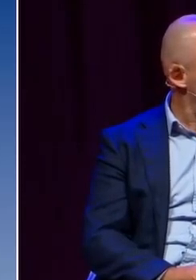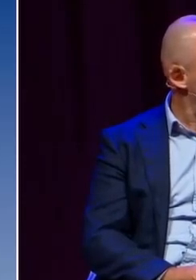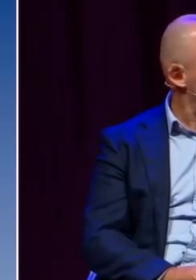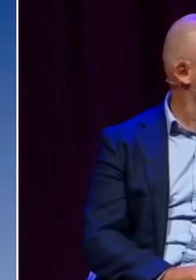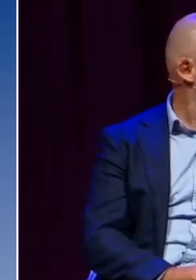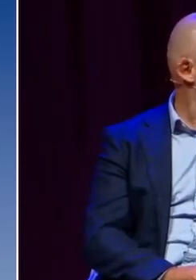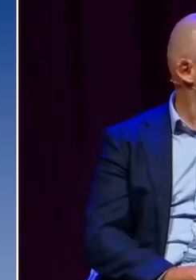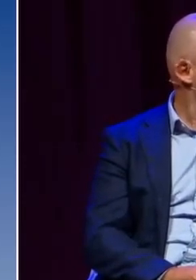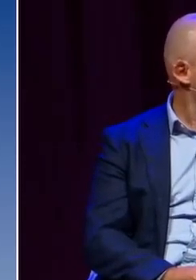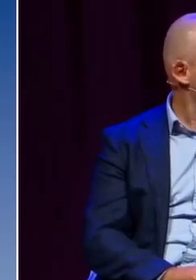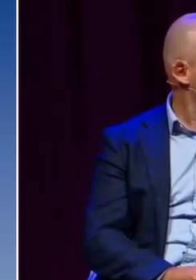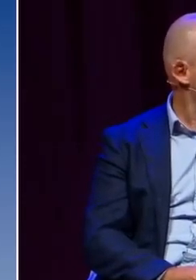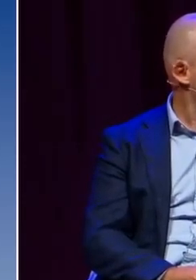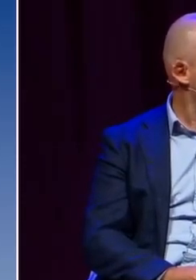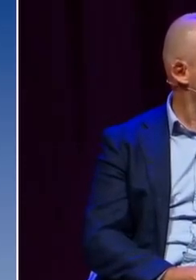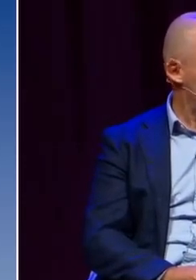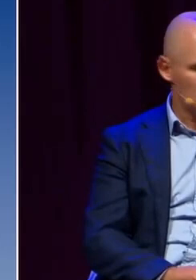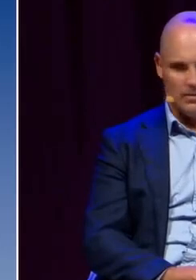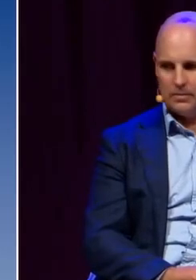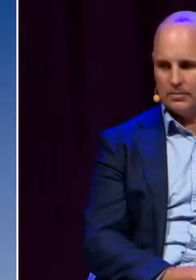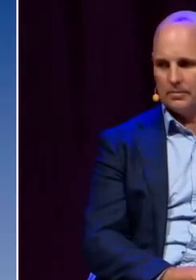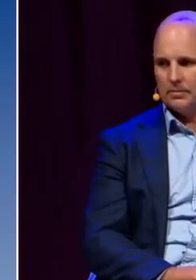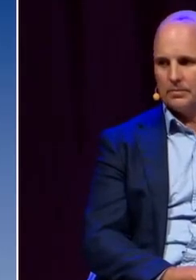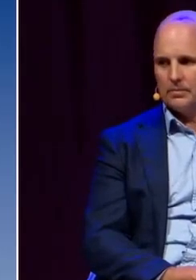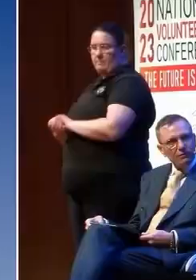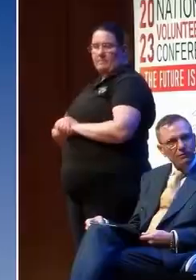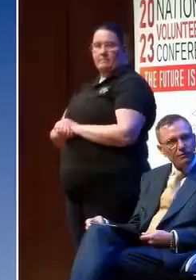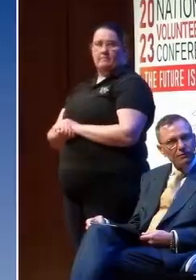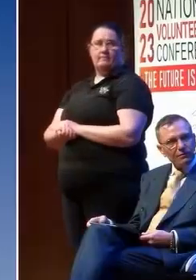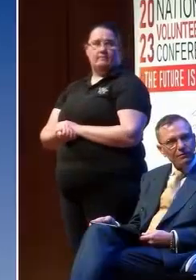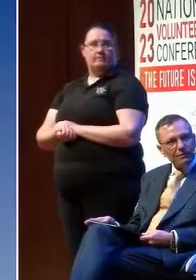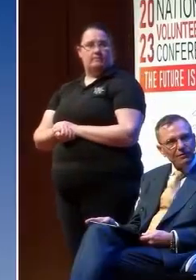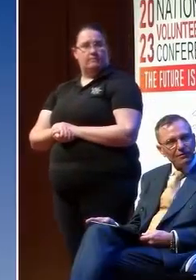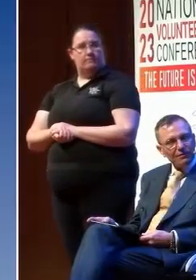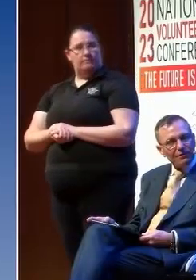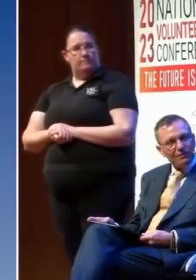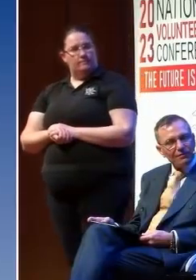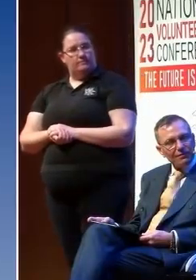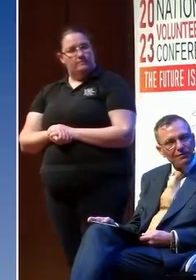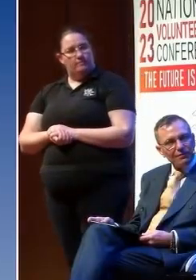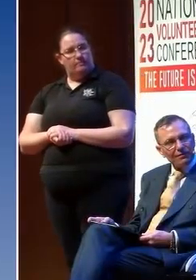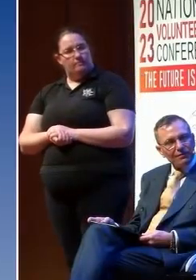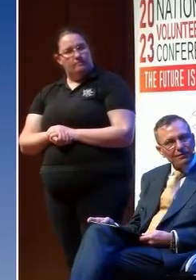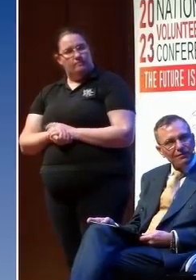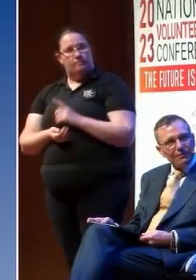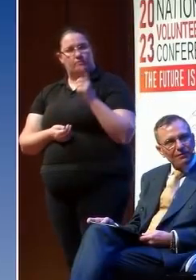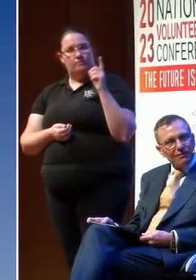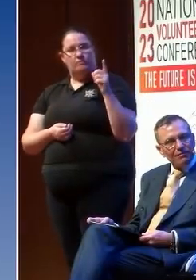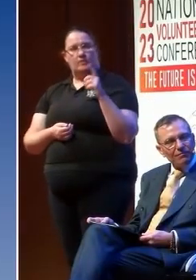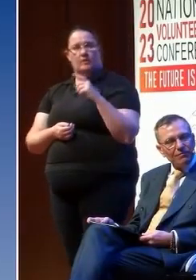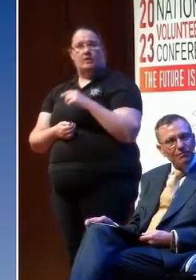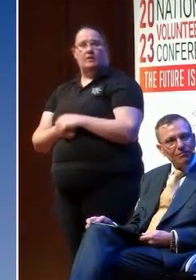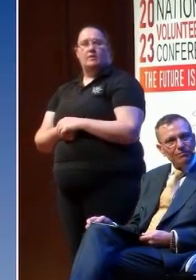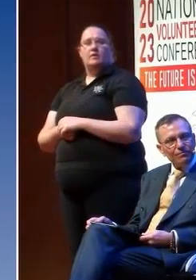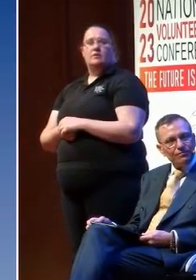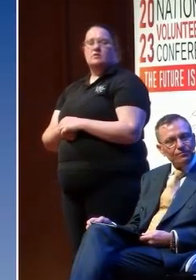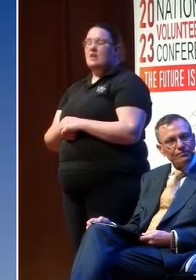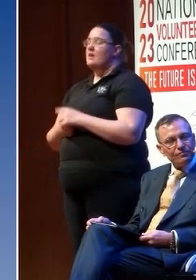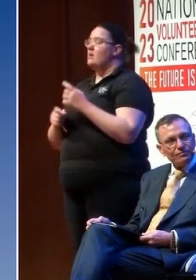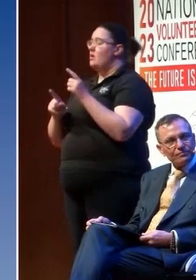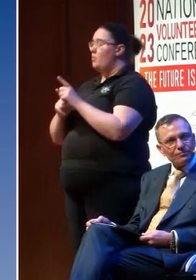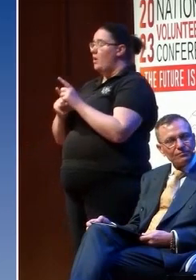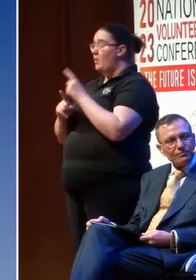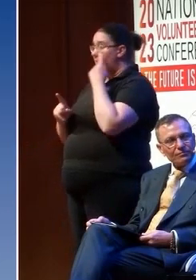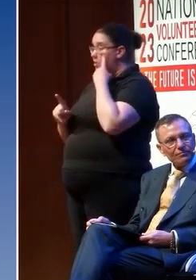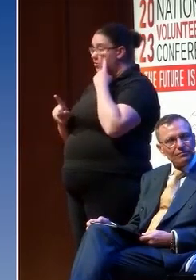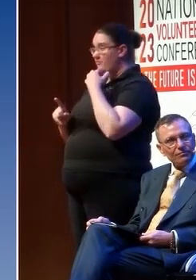involved. Brianna, did you have something? The only thing I was going to add is measuring impact and sharing that with your volunteers as well. I